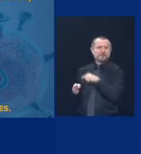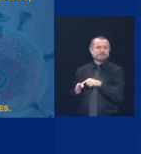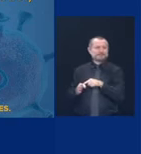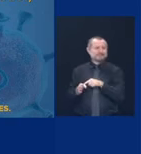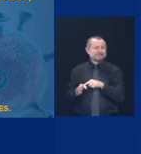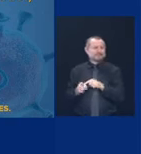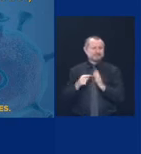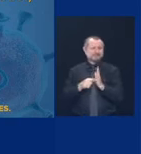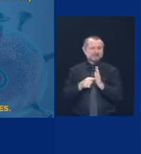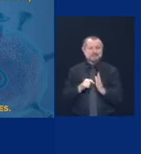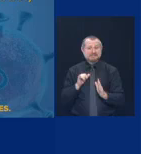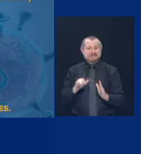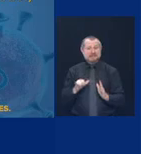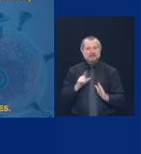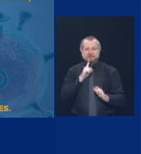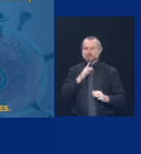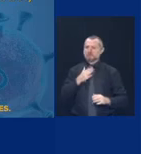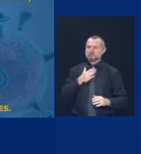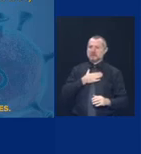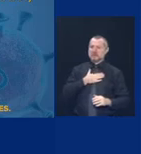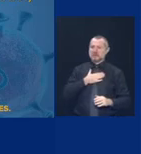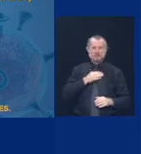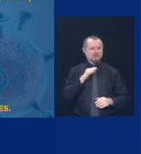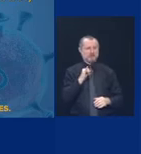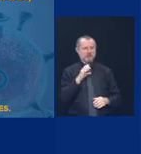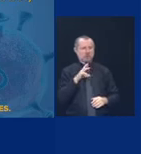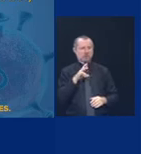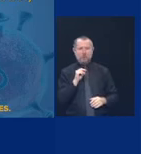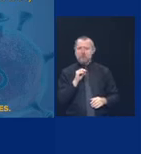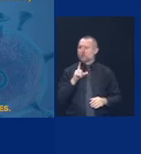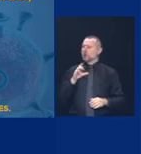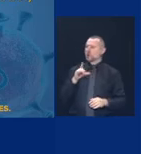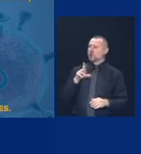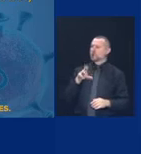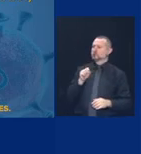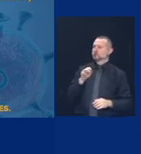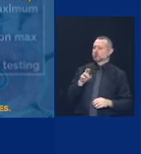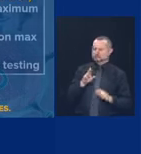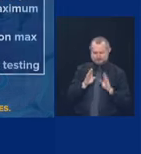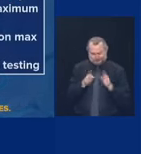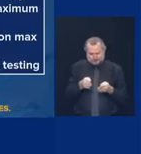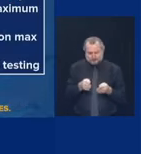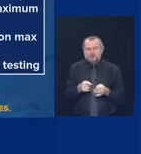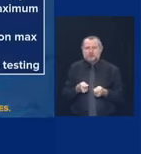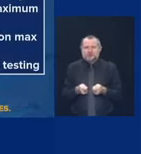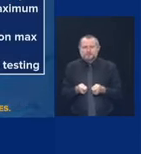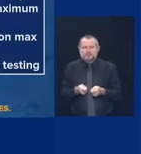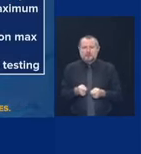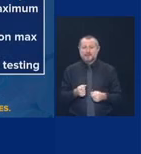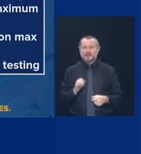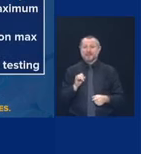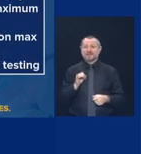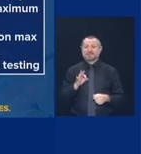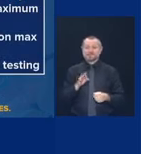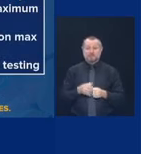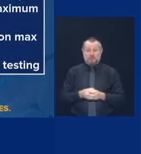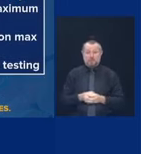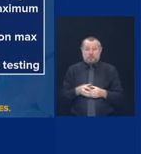then the microcluster zone increases if the zone increases,